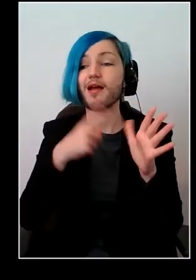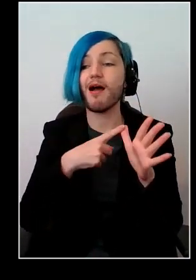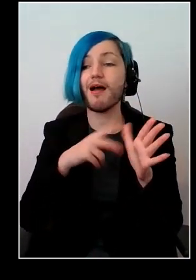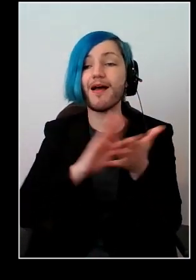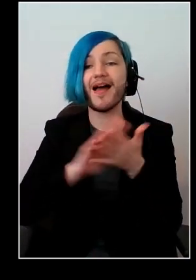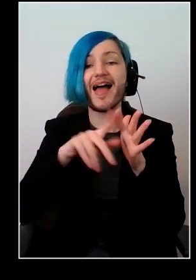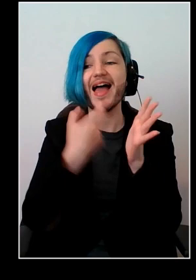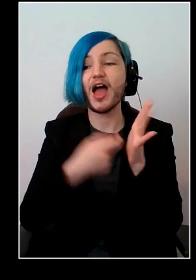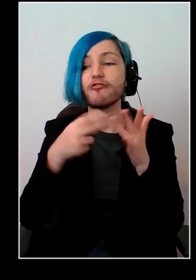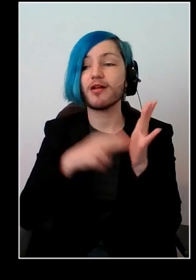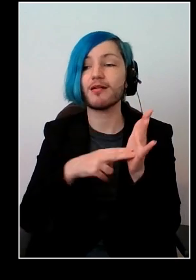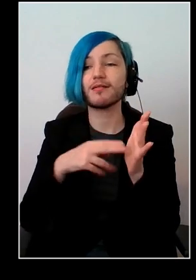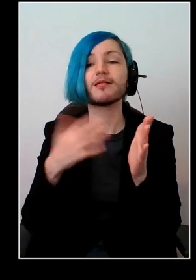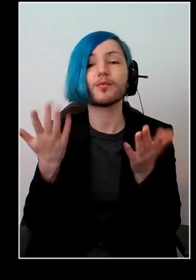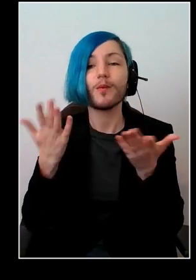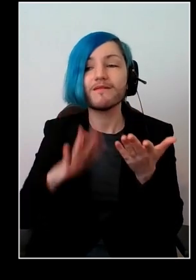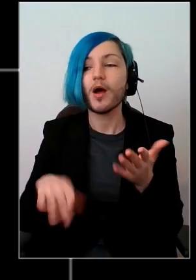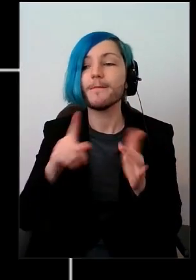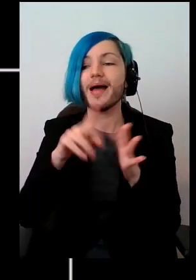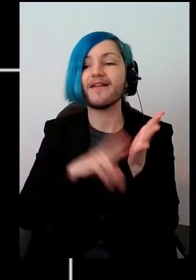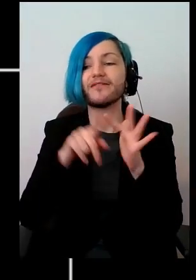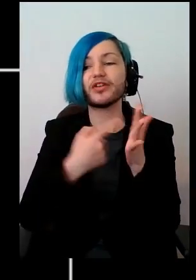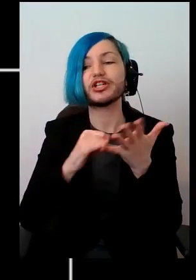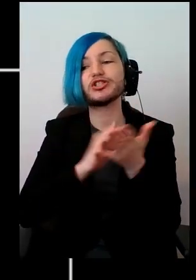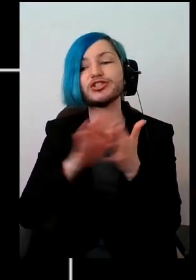Evershed, Sutherland. Congratulations to you as well.